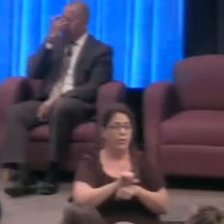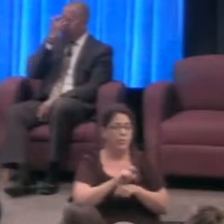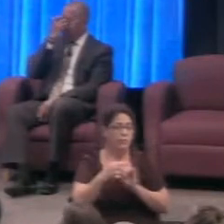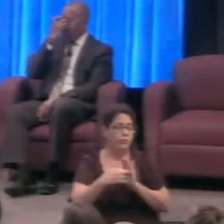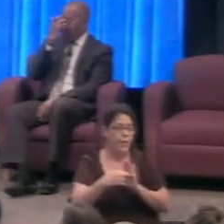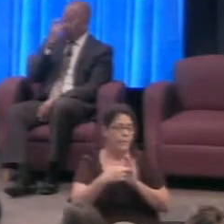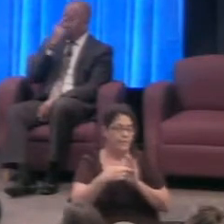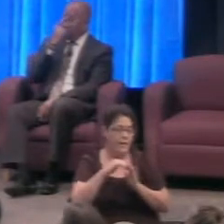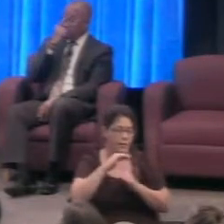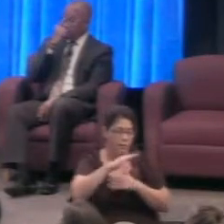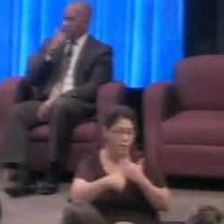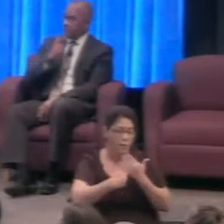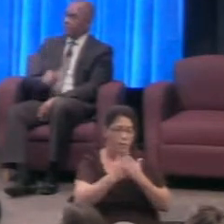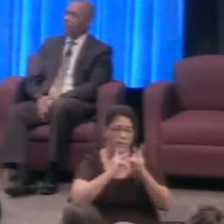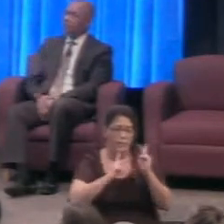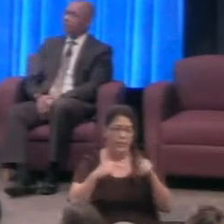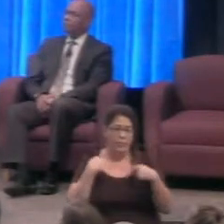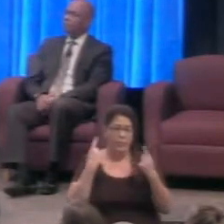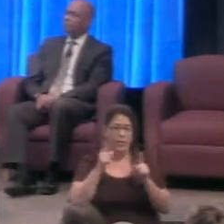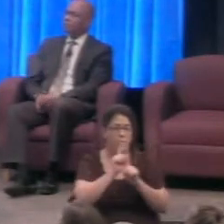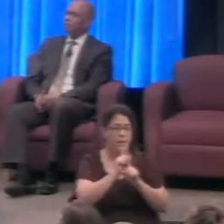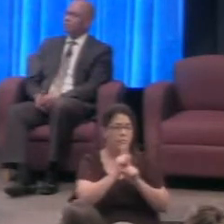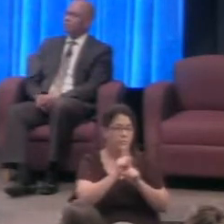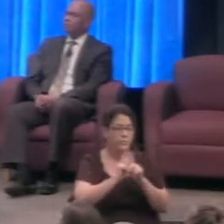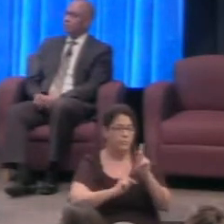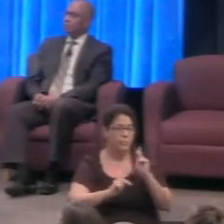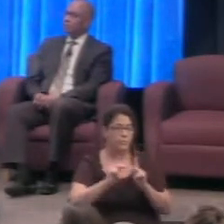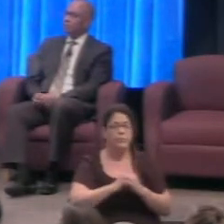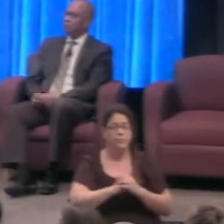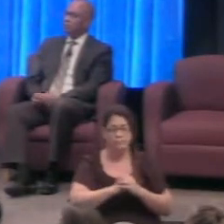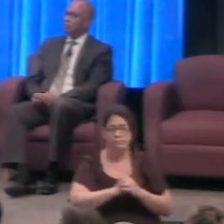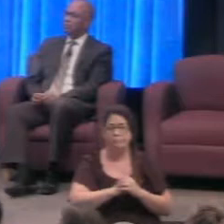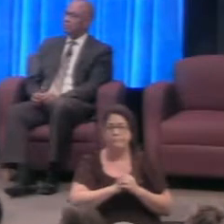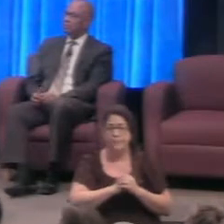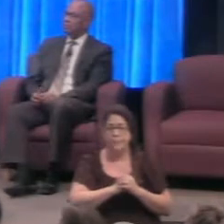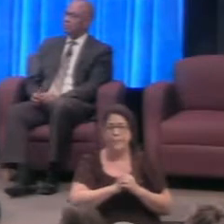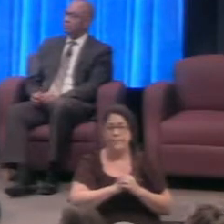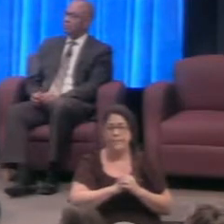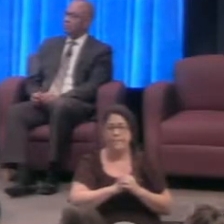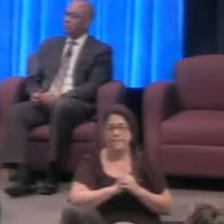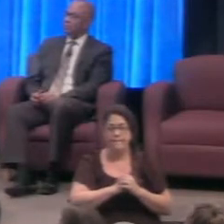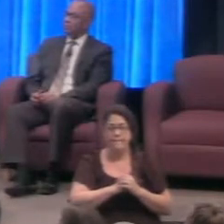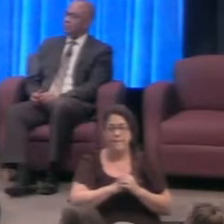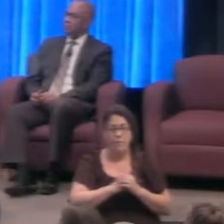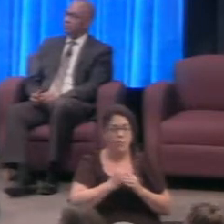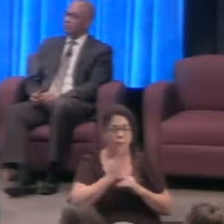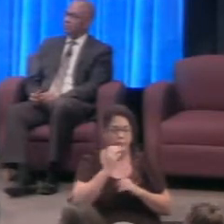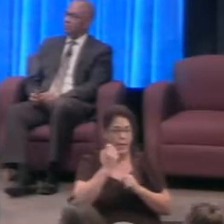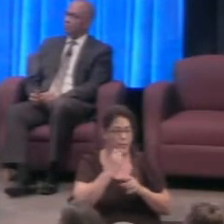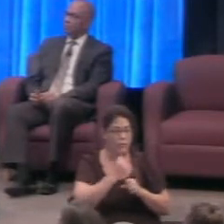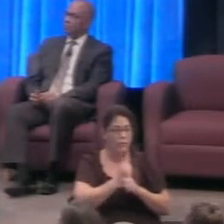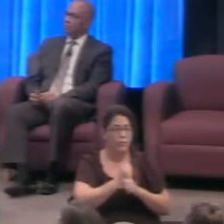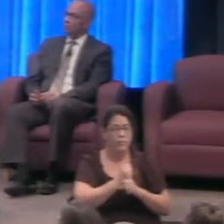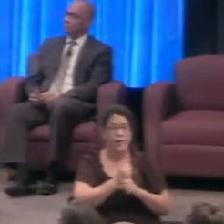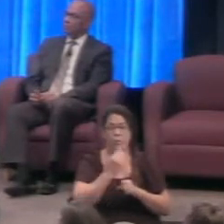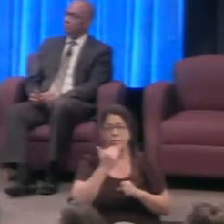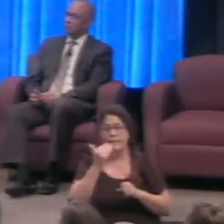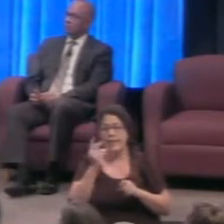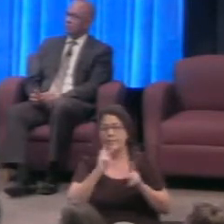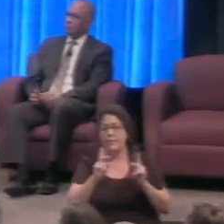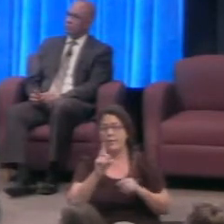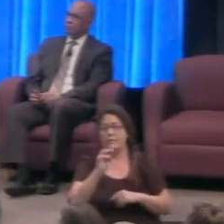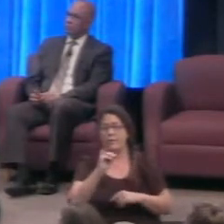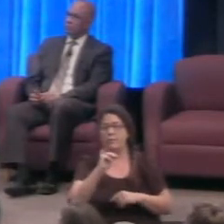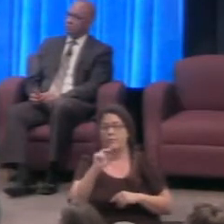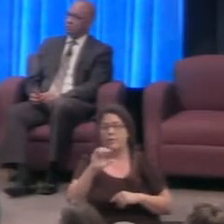representation of all of the people that I've had a chance to mentor and be mentored by over the years. I want to thank those who hired me. Don McKee